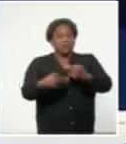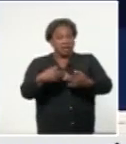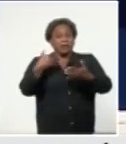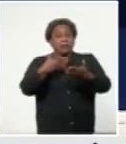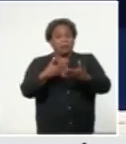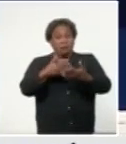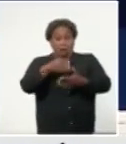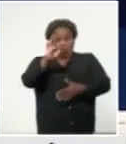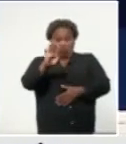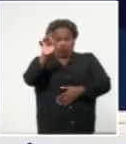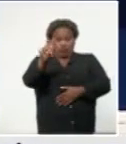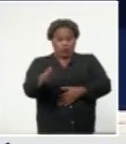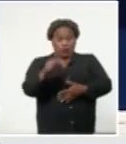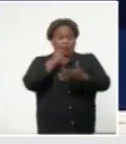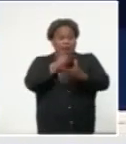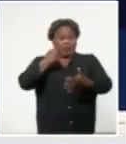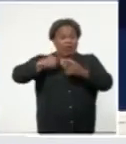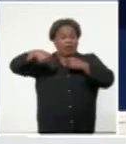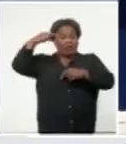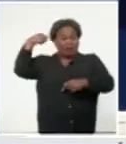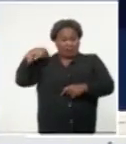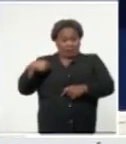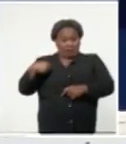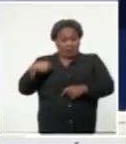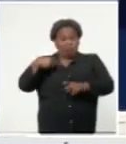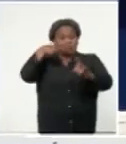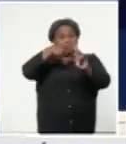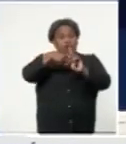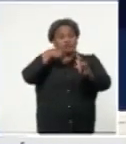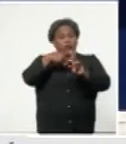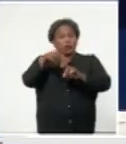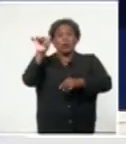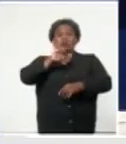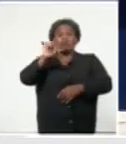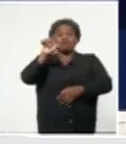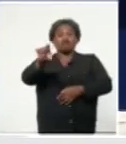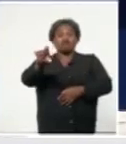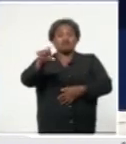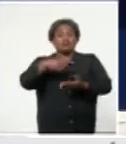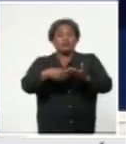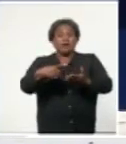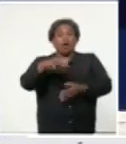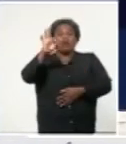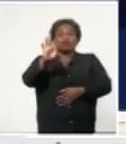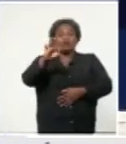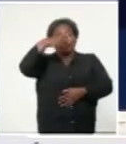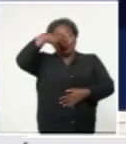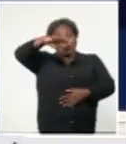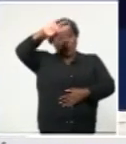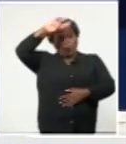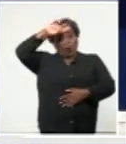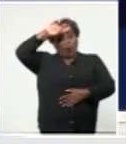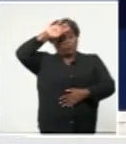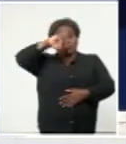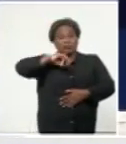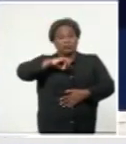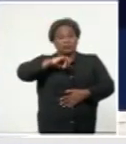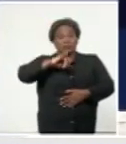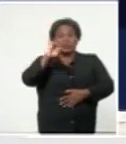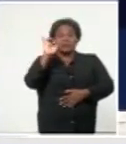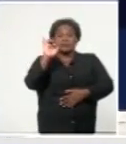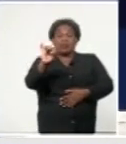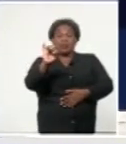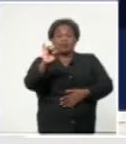yesterday, like in previous weeks, the 8 are Cuban, and 6 of them, which is 75%,